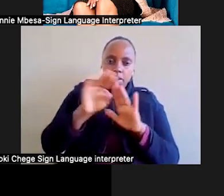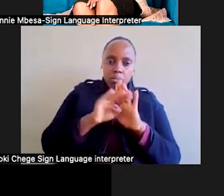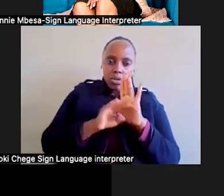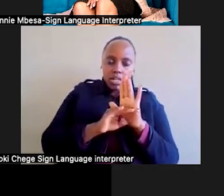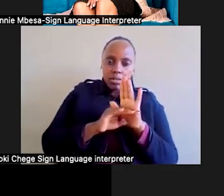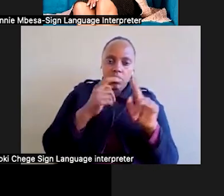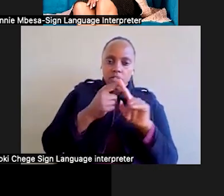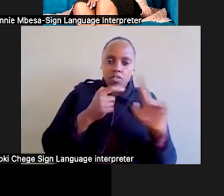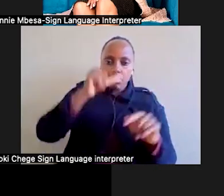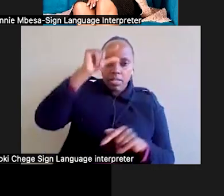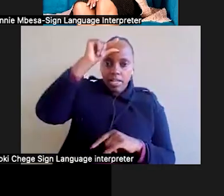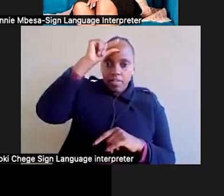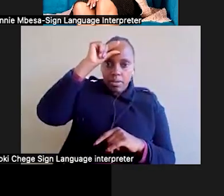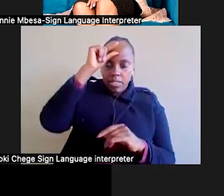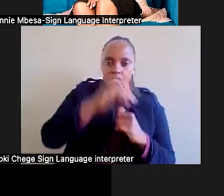the government.